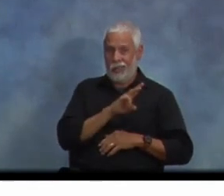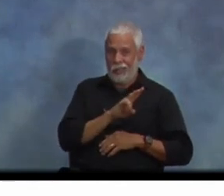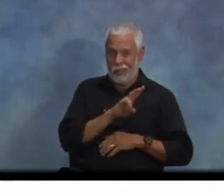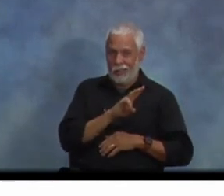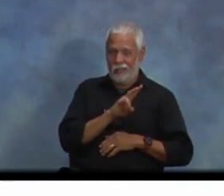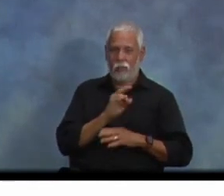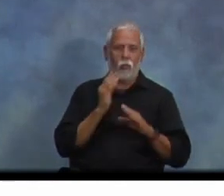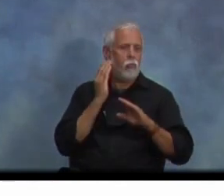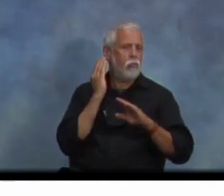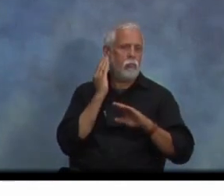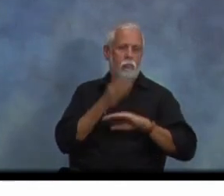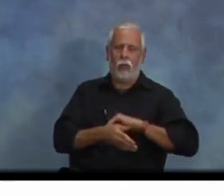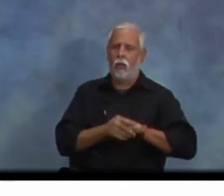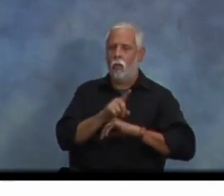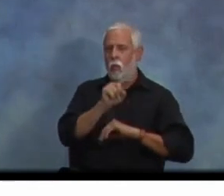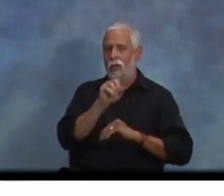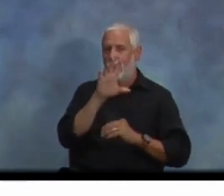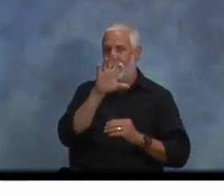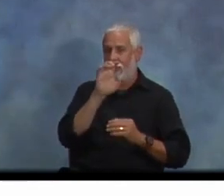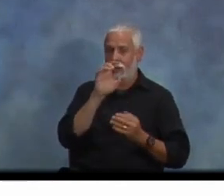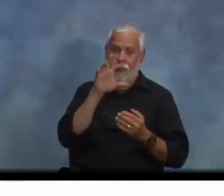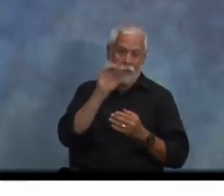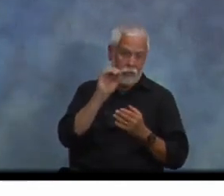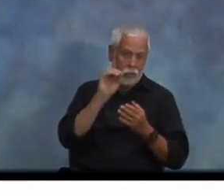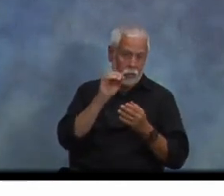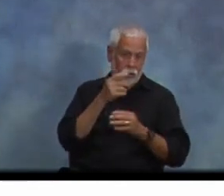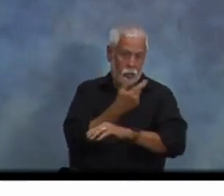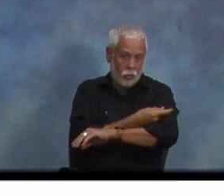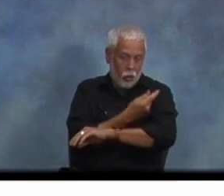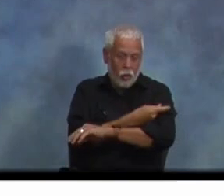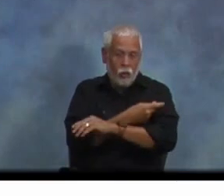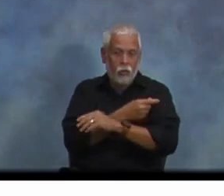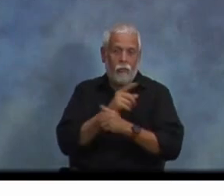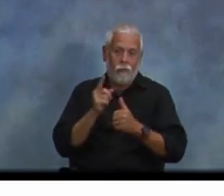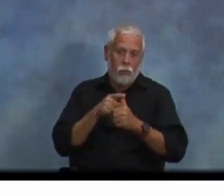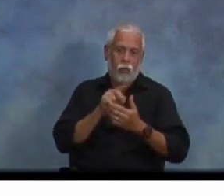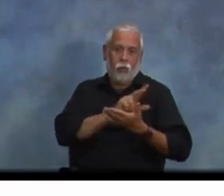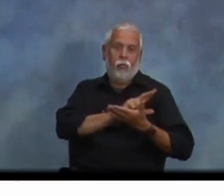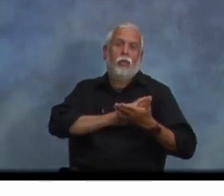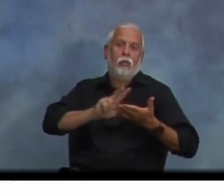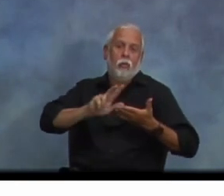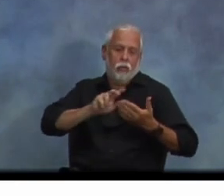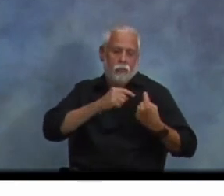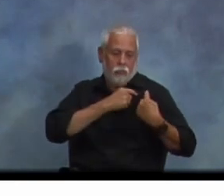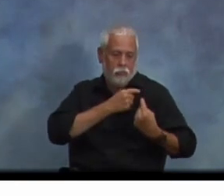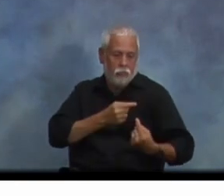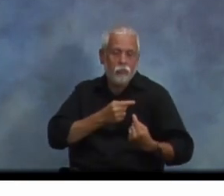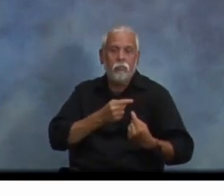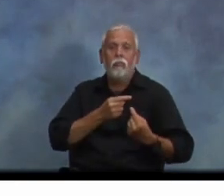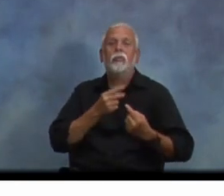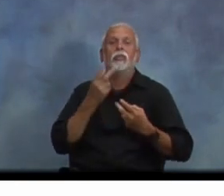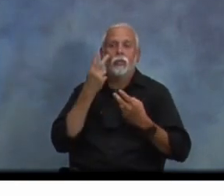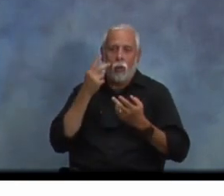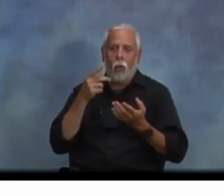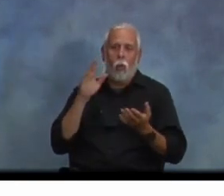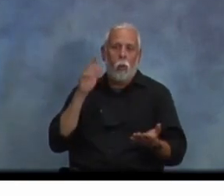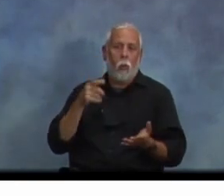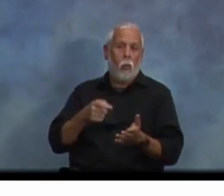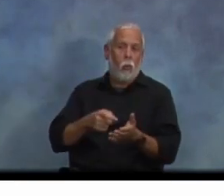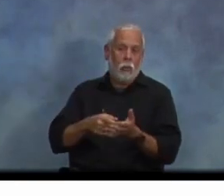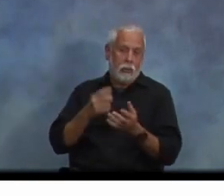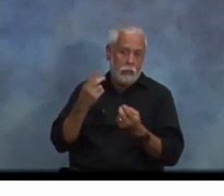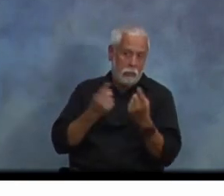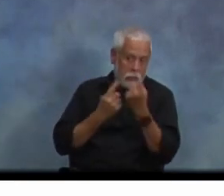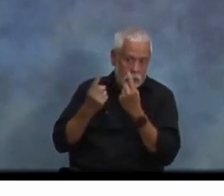Over 1,550 doses were administered in the first 3 weeks. We did see demand wane after